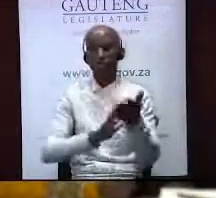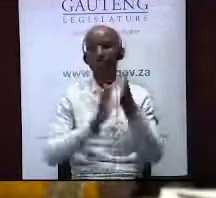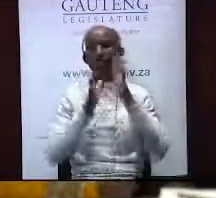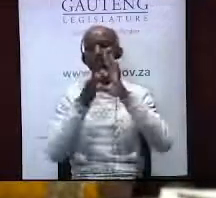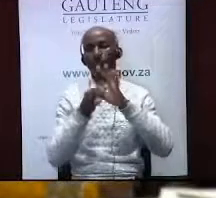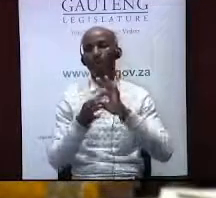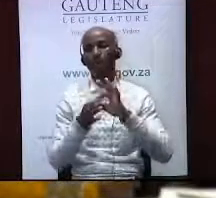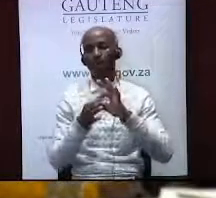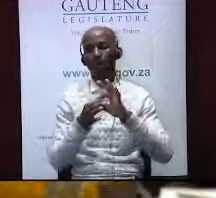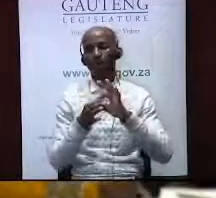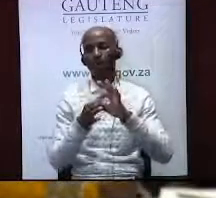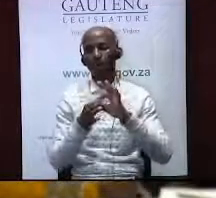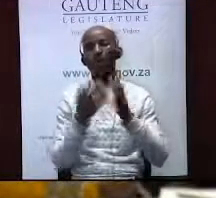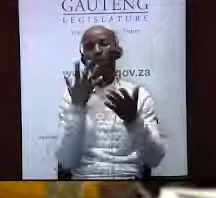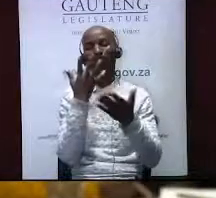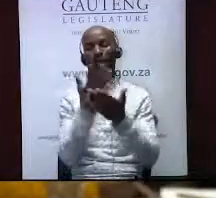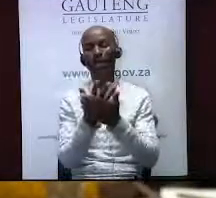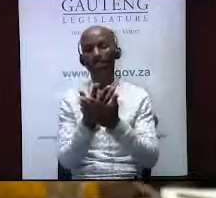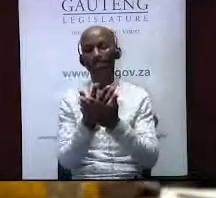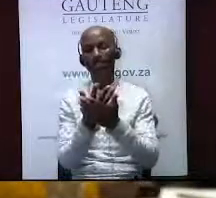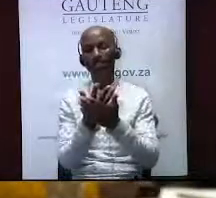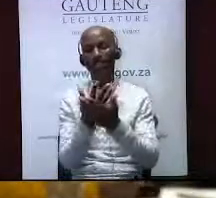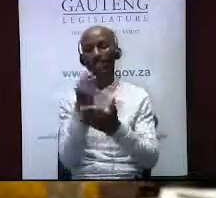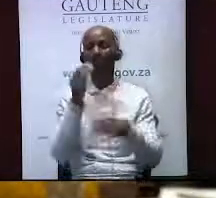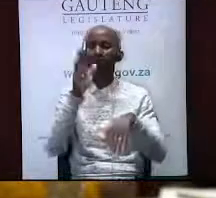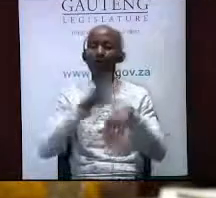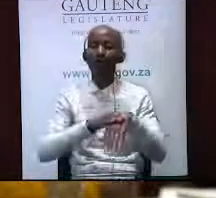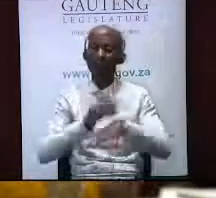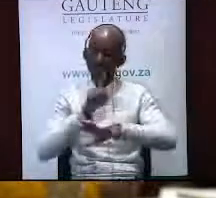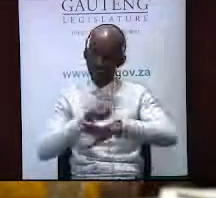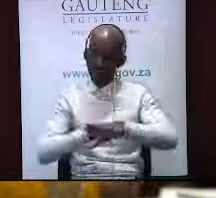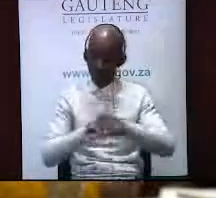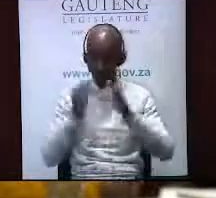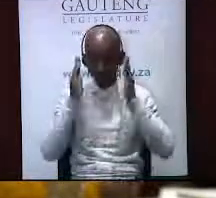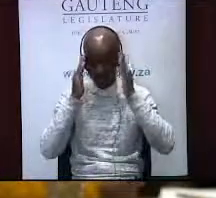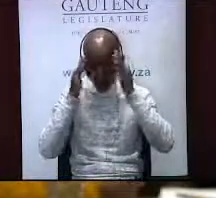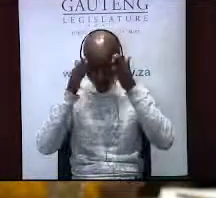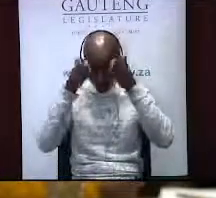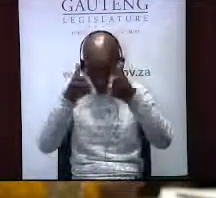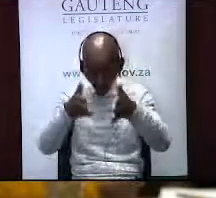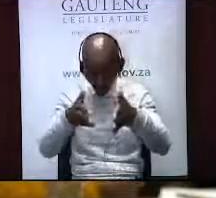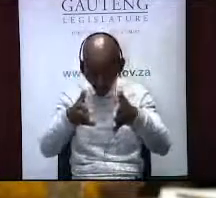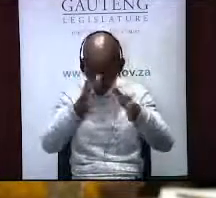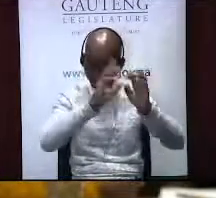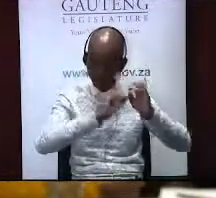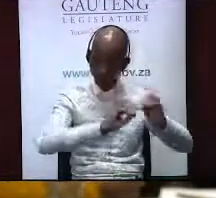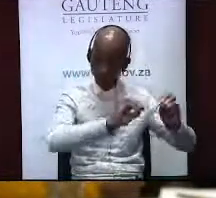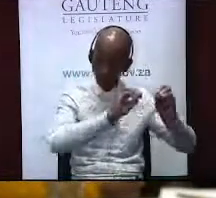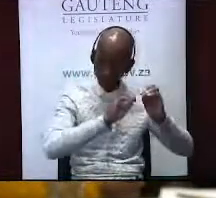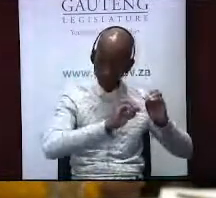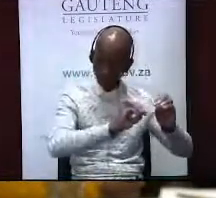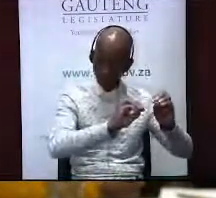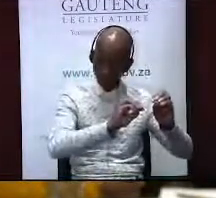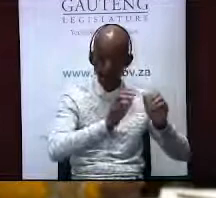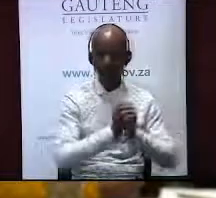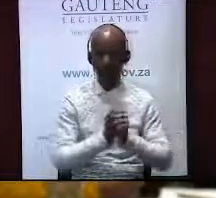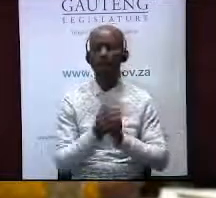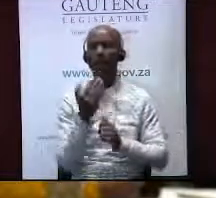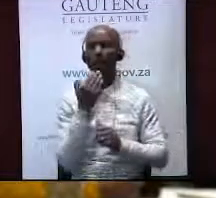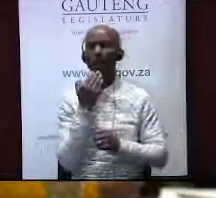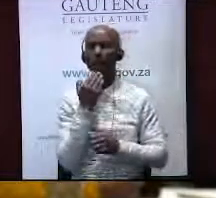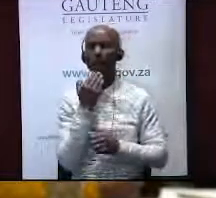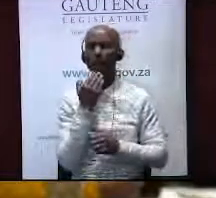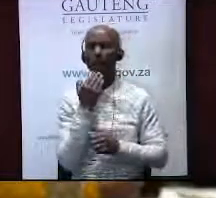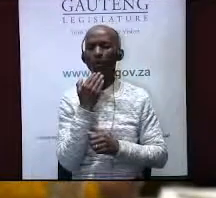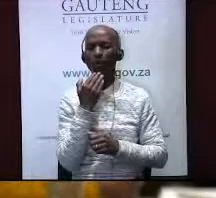home. We gotta spend more time and focus on teaching who is